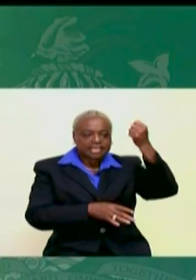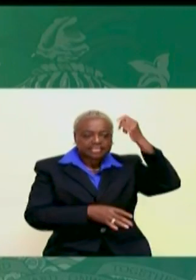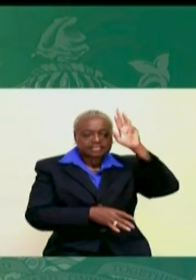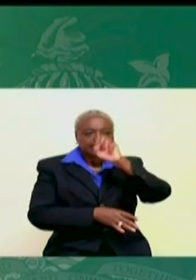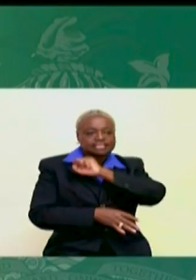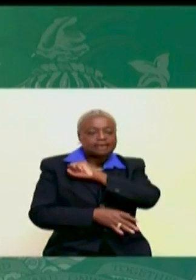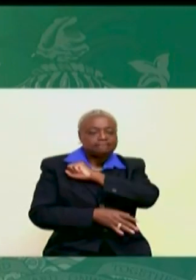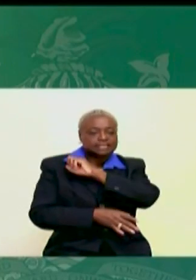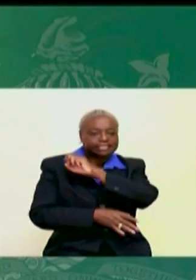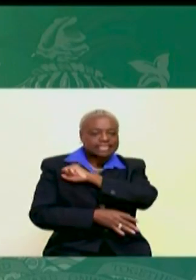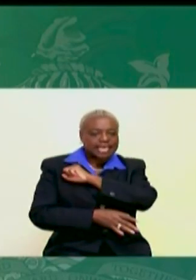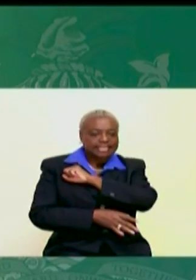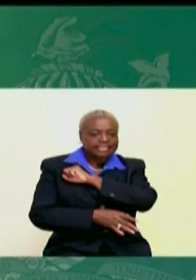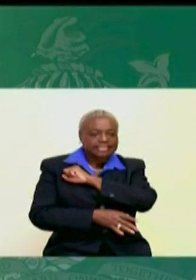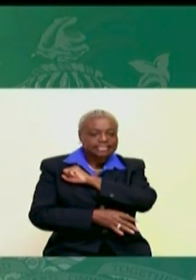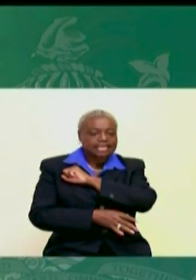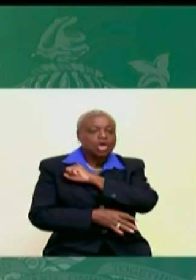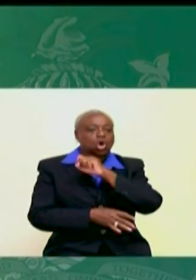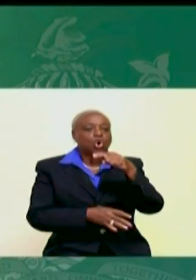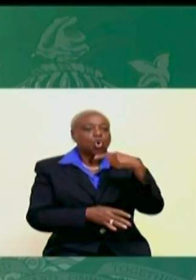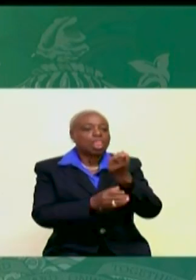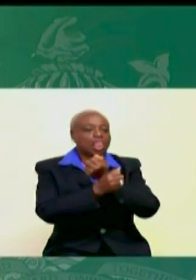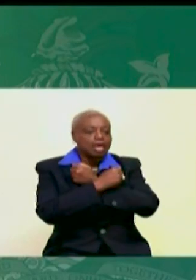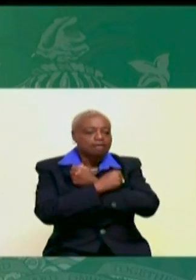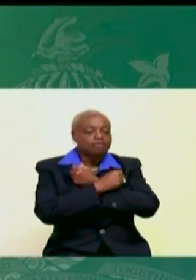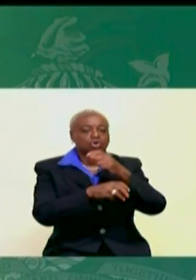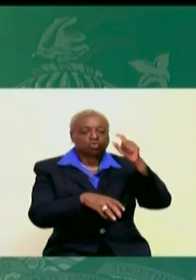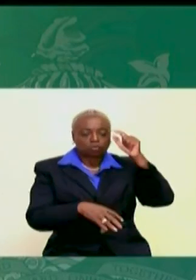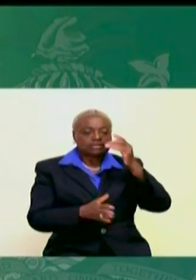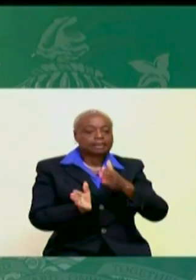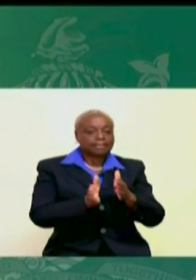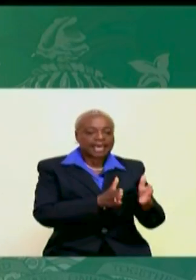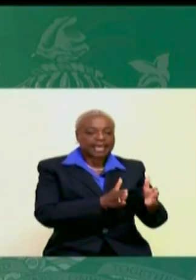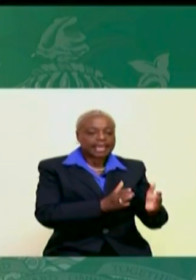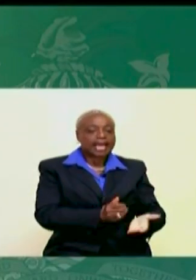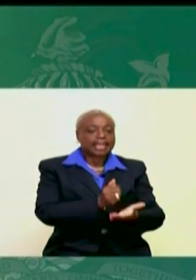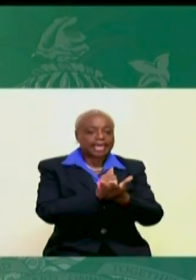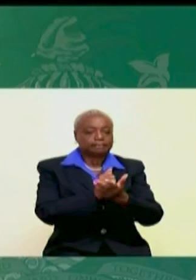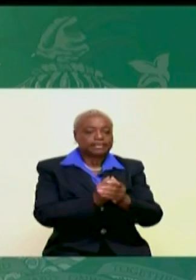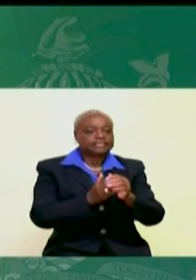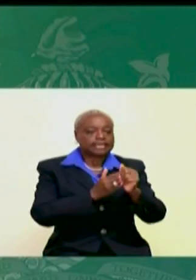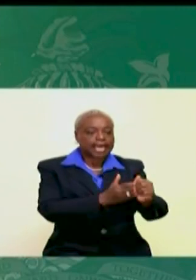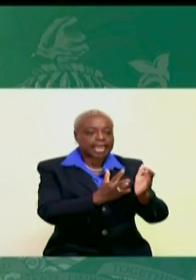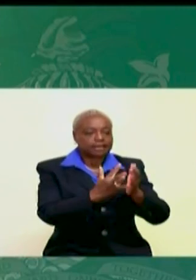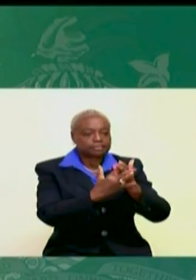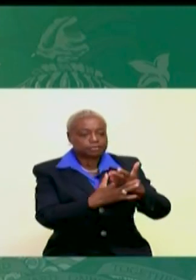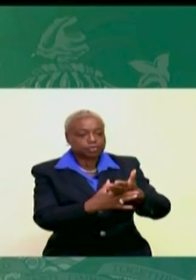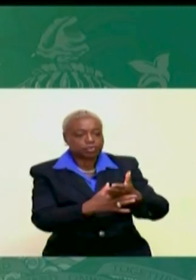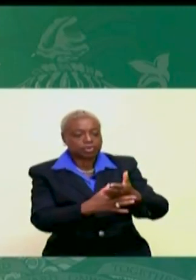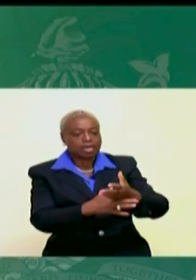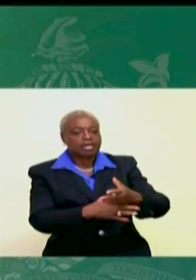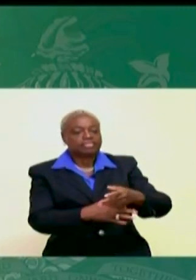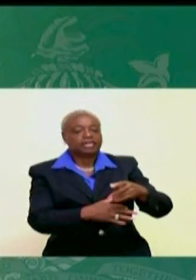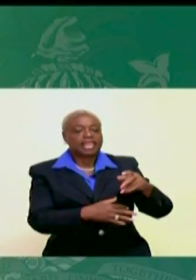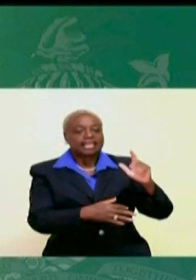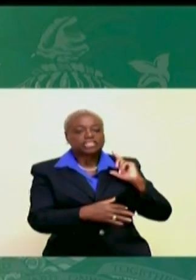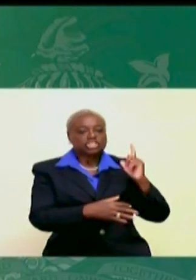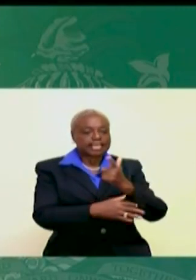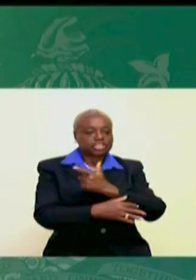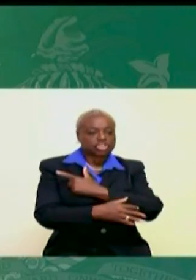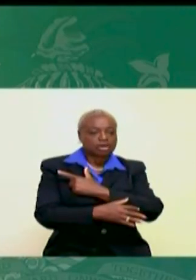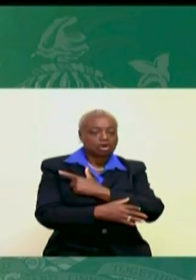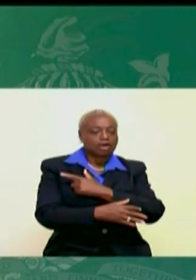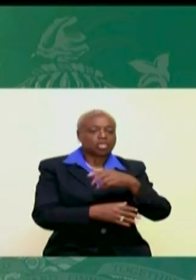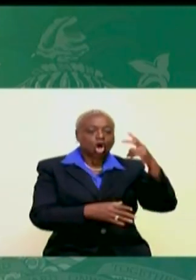in with Groves' grandiose plans and helped mightily to guide through the legislature the Hawkesbury Creek Act, one of the